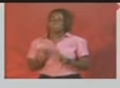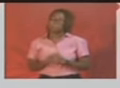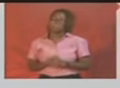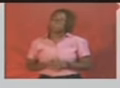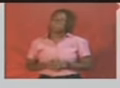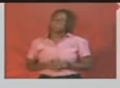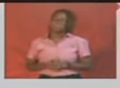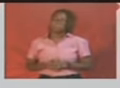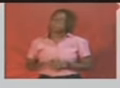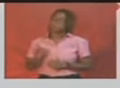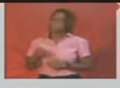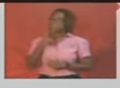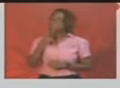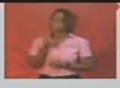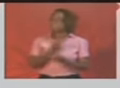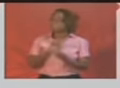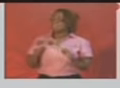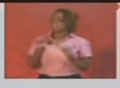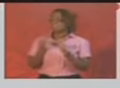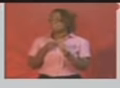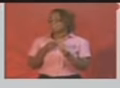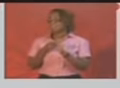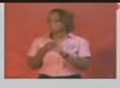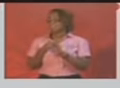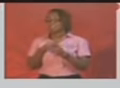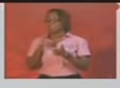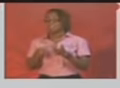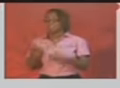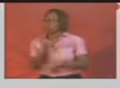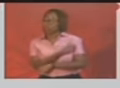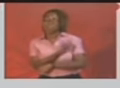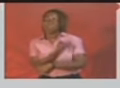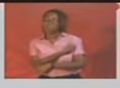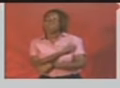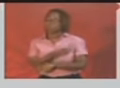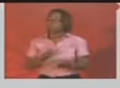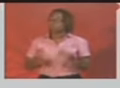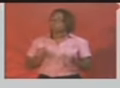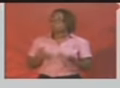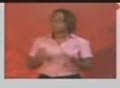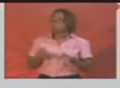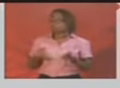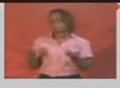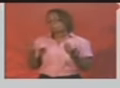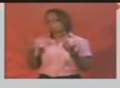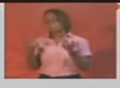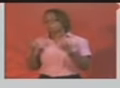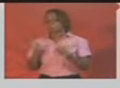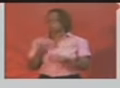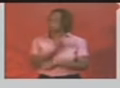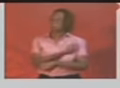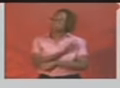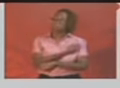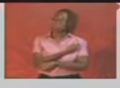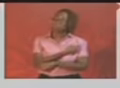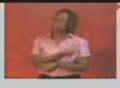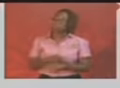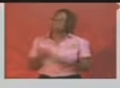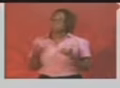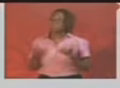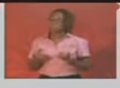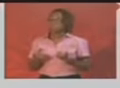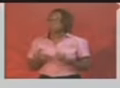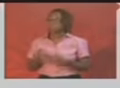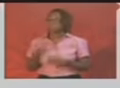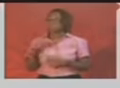a strategic advisory group for vaccines. The medical teams, again, we create the guidelines. As you said, they have been out and